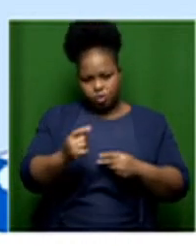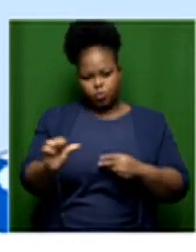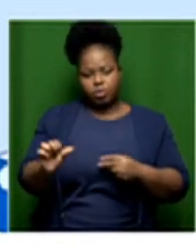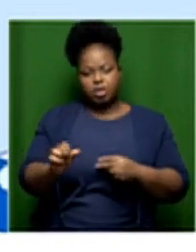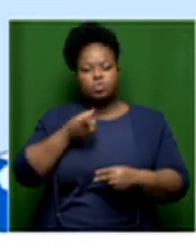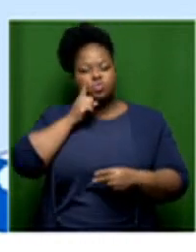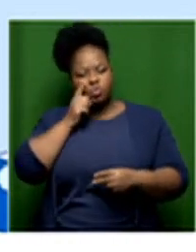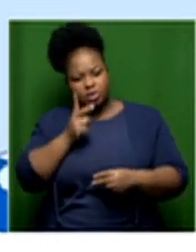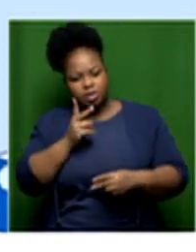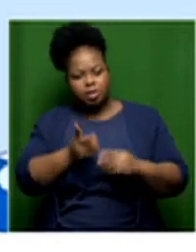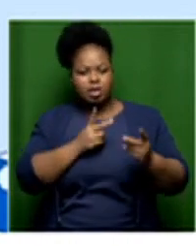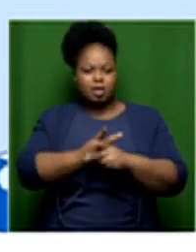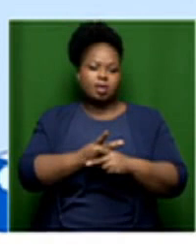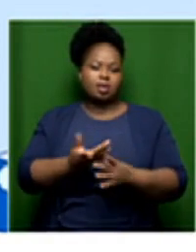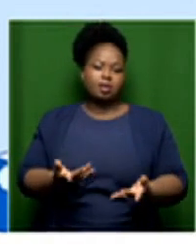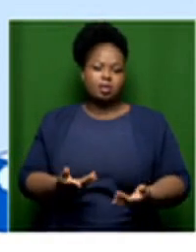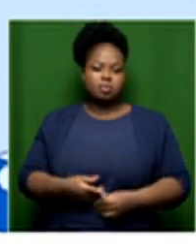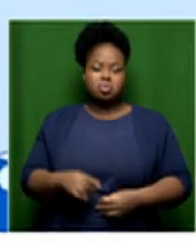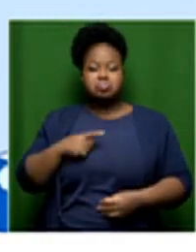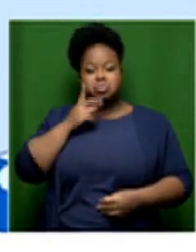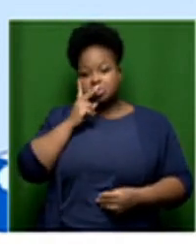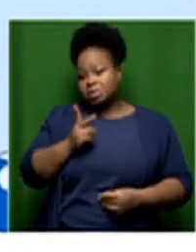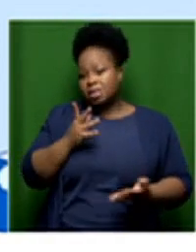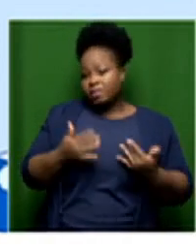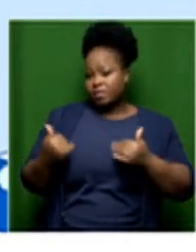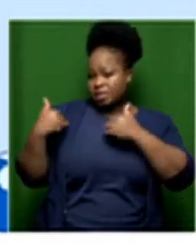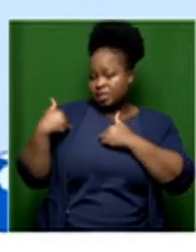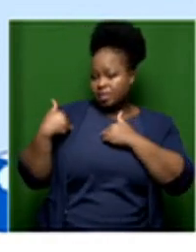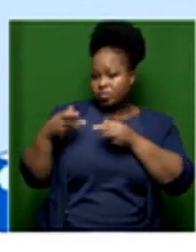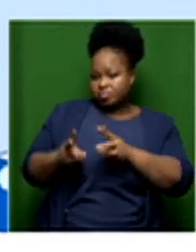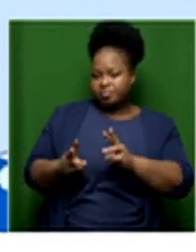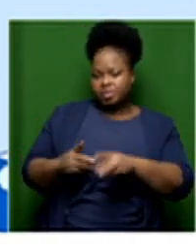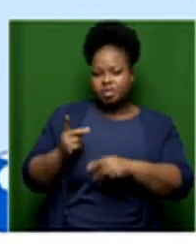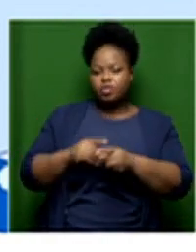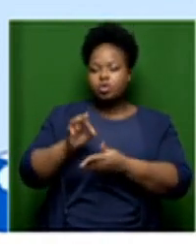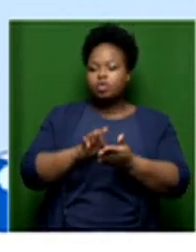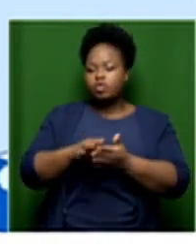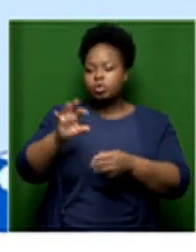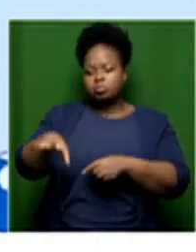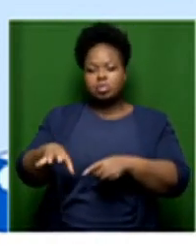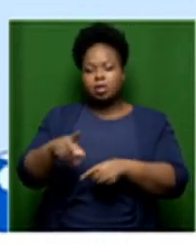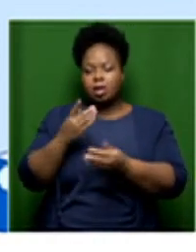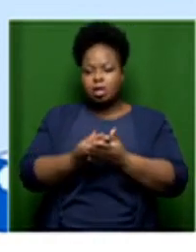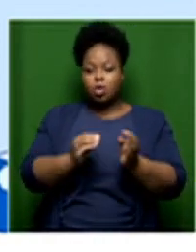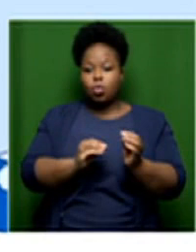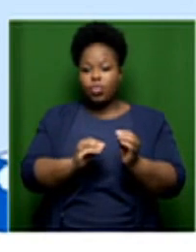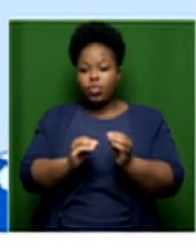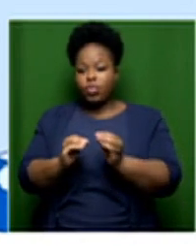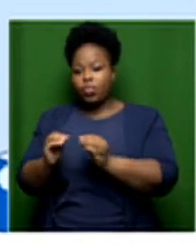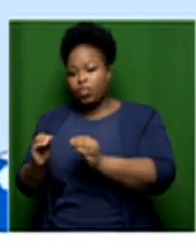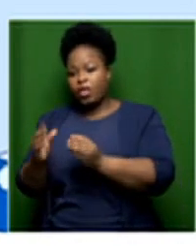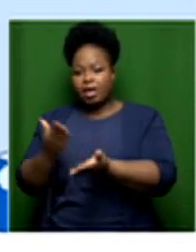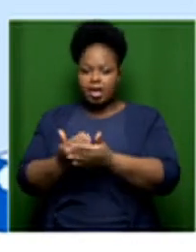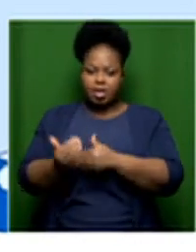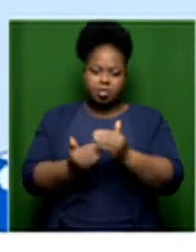week to make a determination whether the implementation of safety measures at the voting station prolonged the